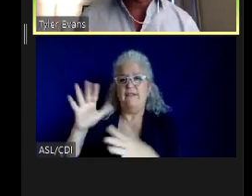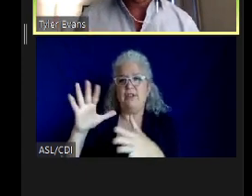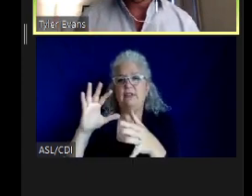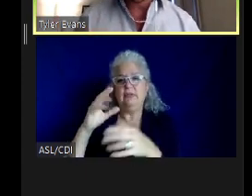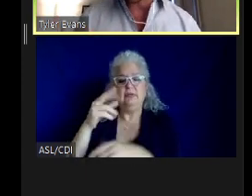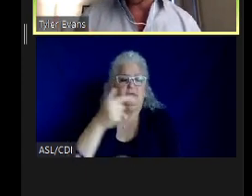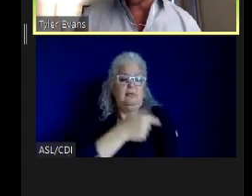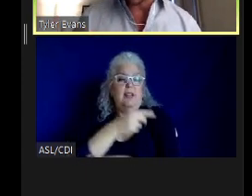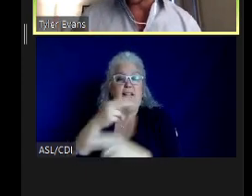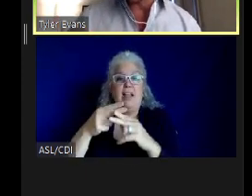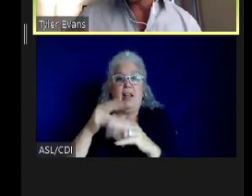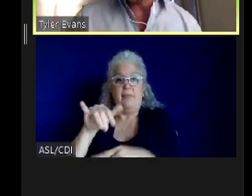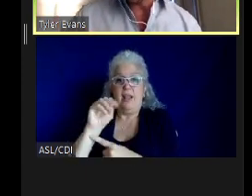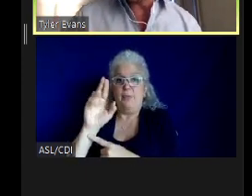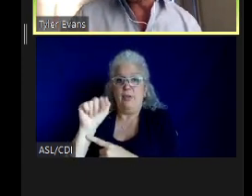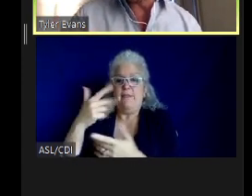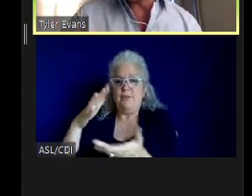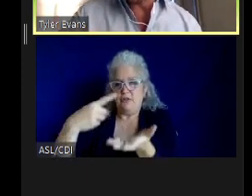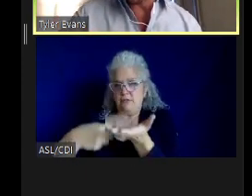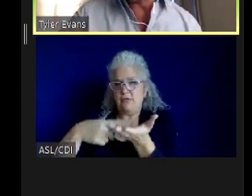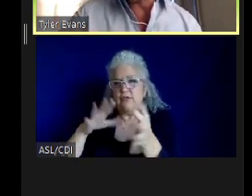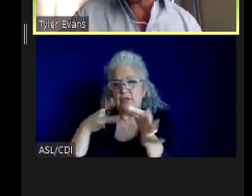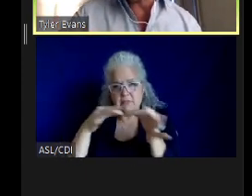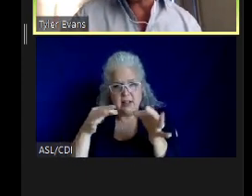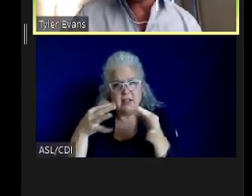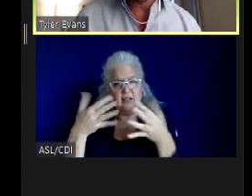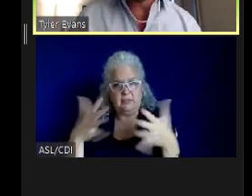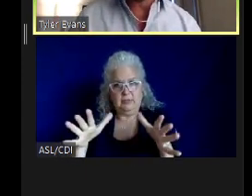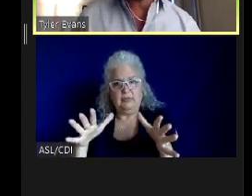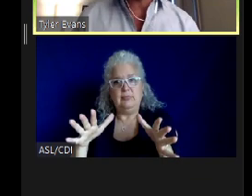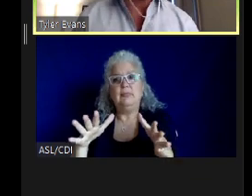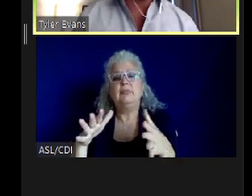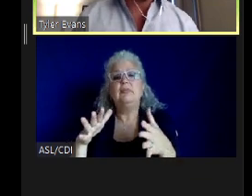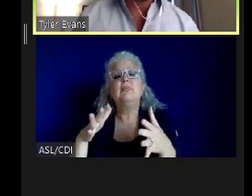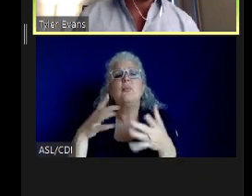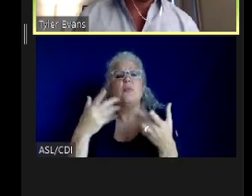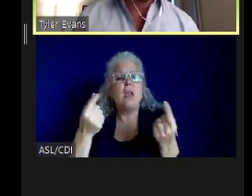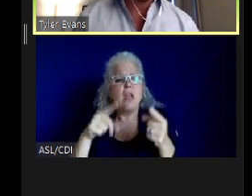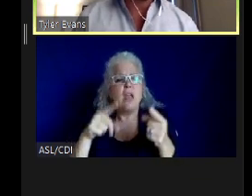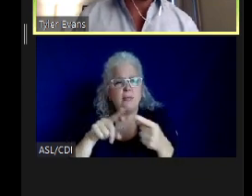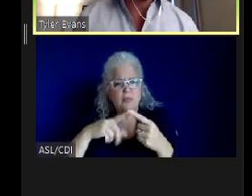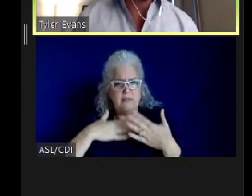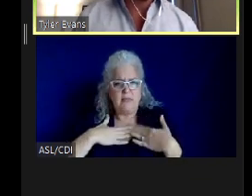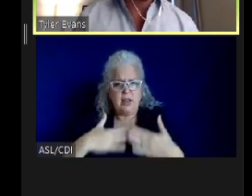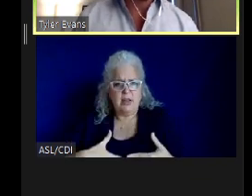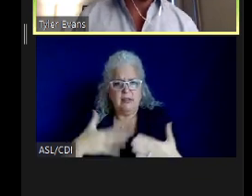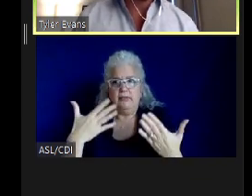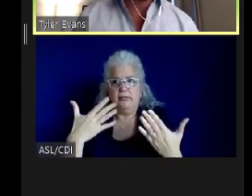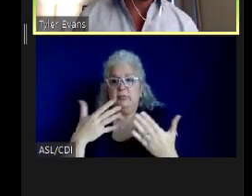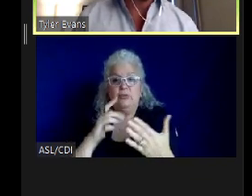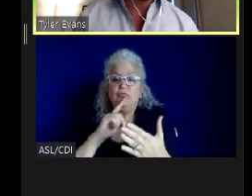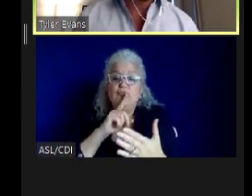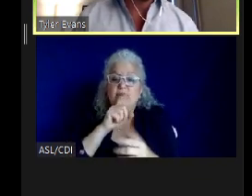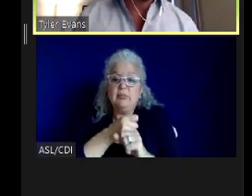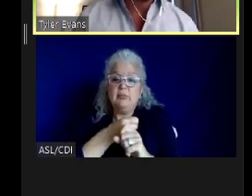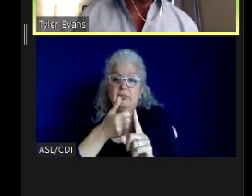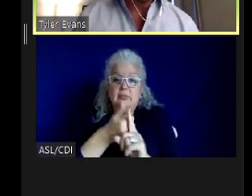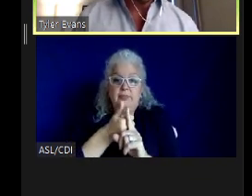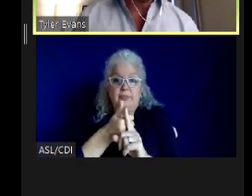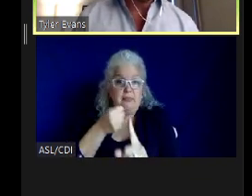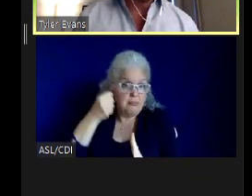How does that impact my body? And frankly, it doesn't. It's just it's a very efficient modality